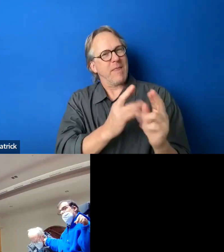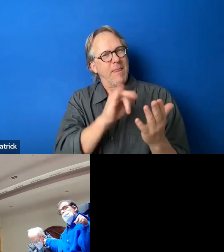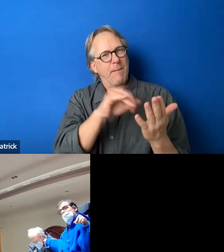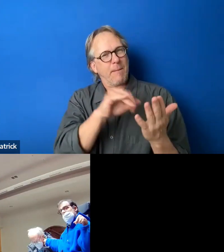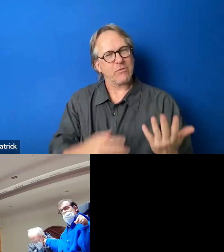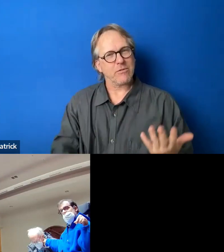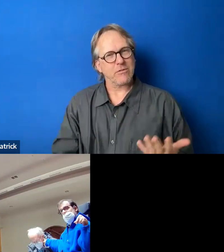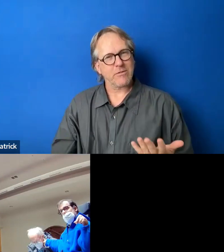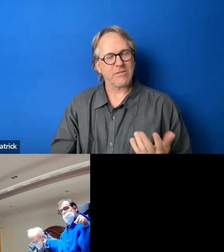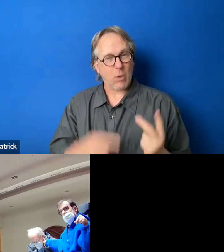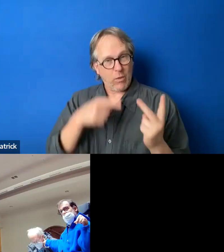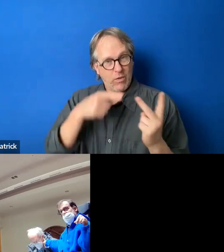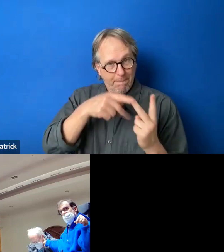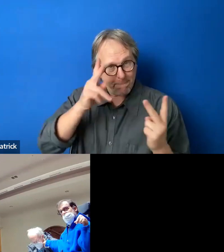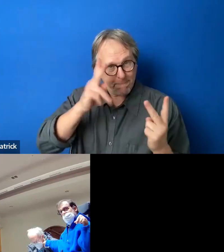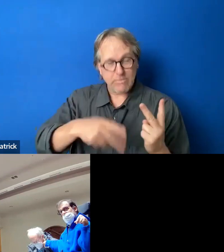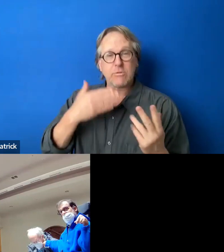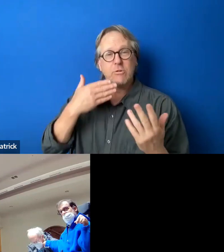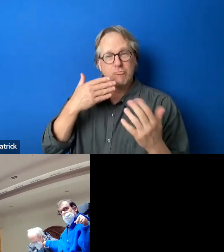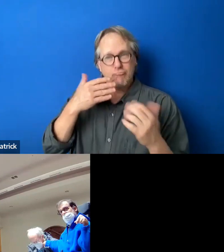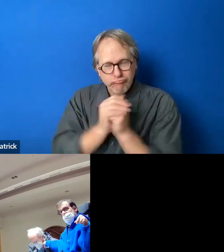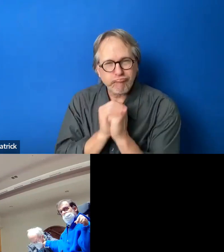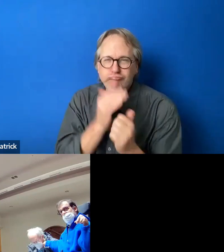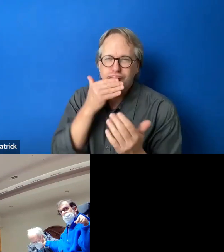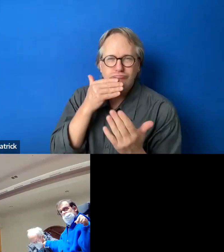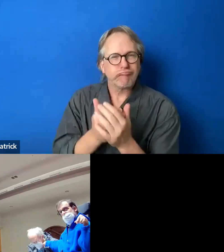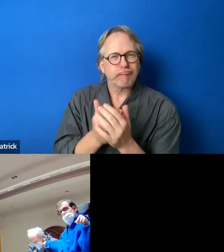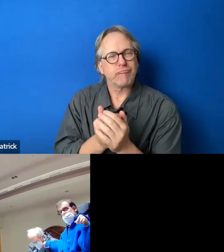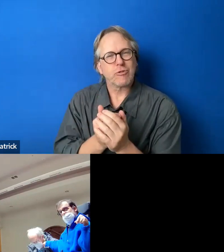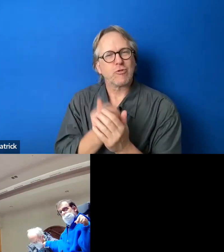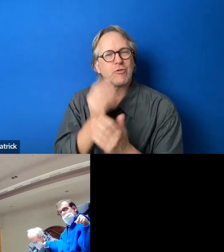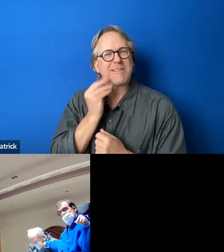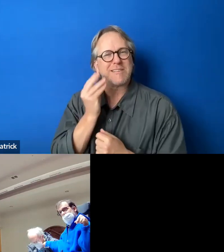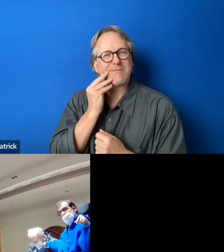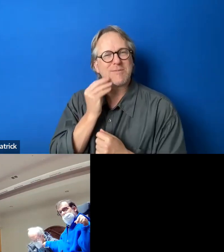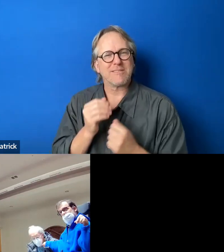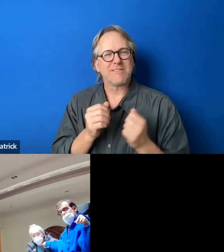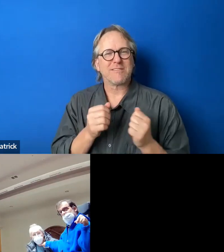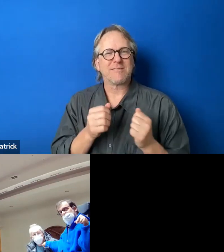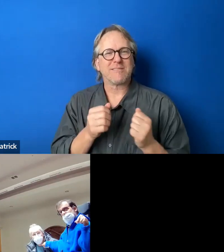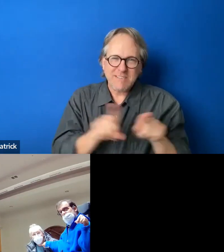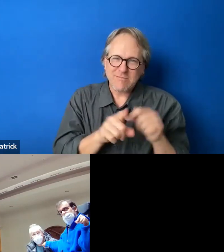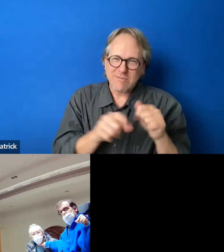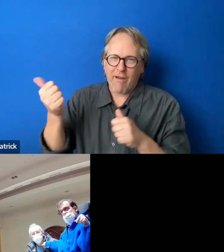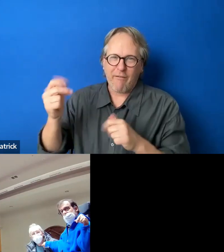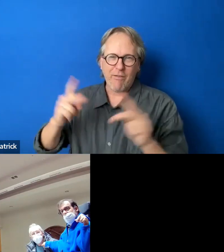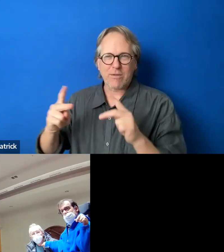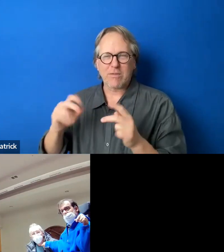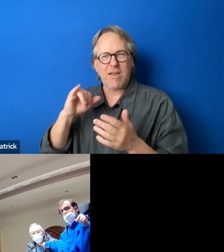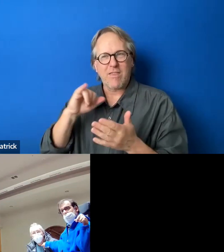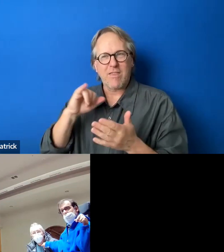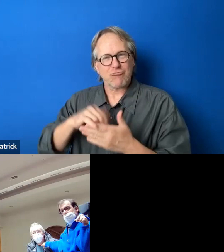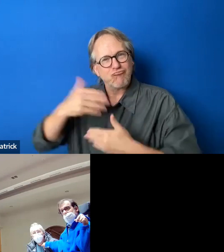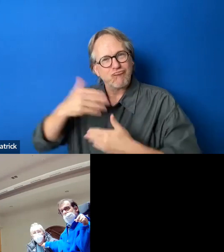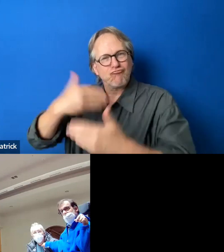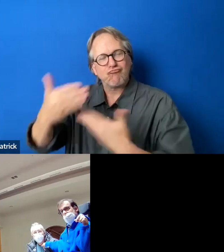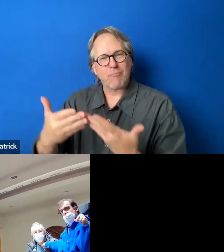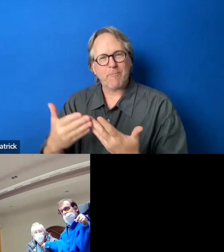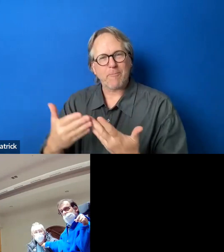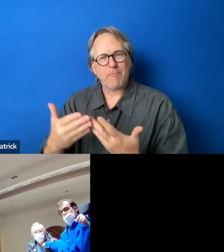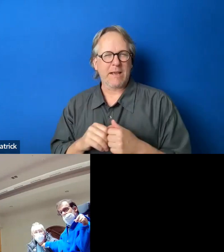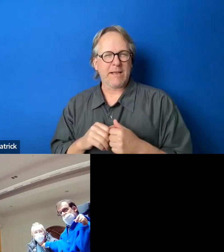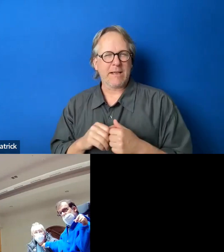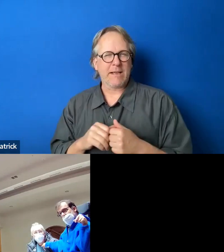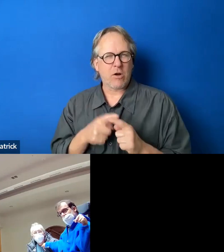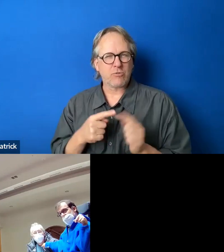a good worship experience and it just becomes a part of the way we do things? And it's hard to convey that